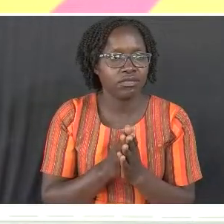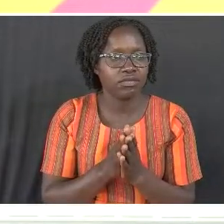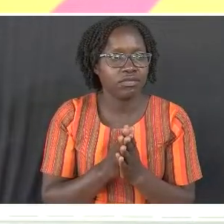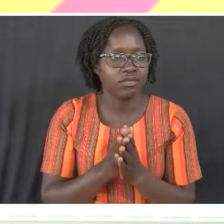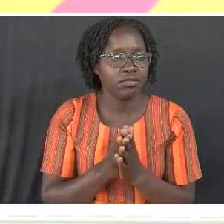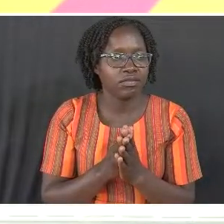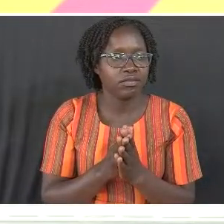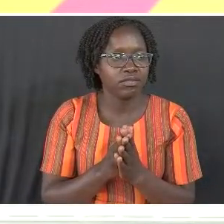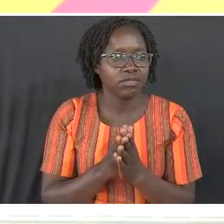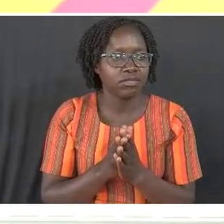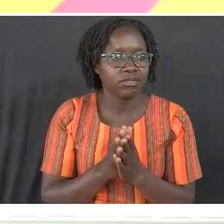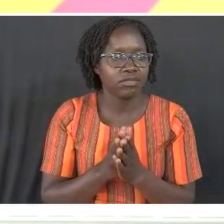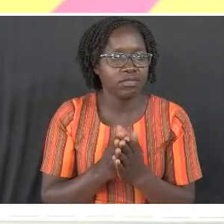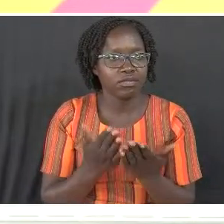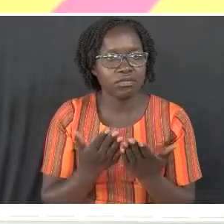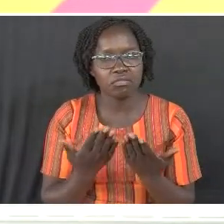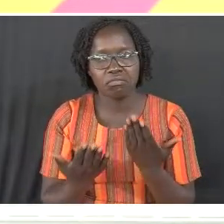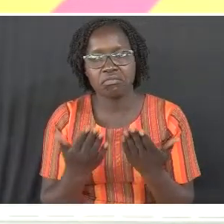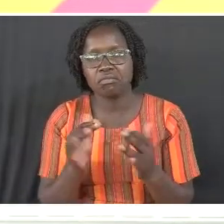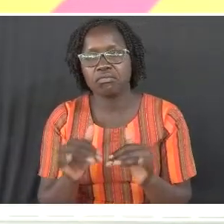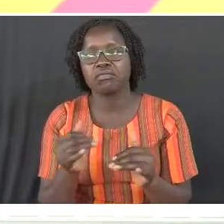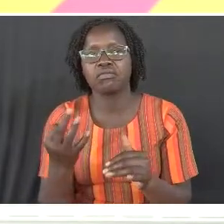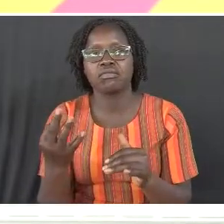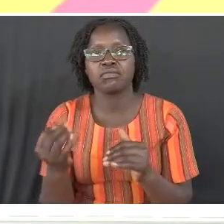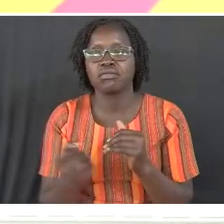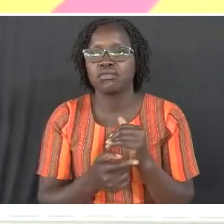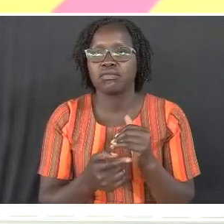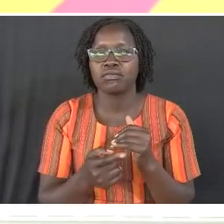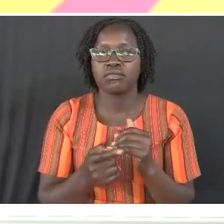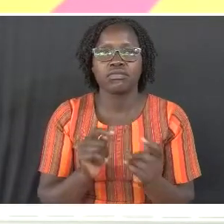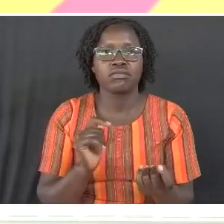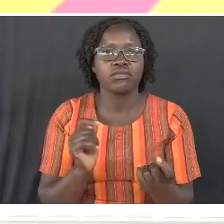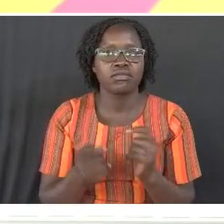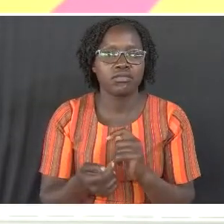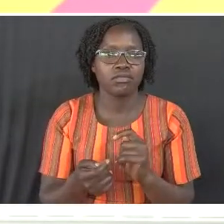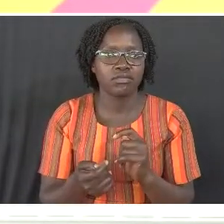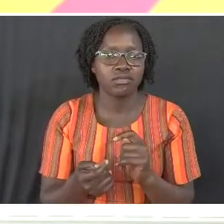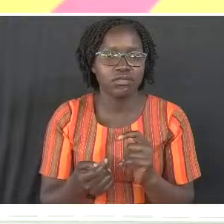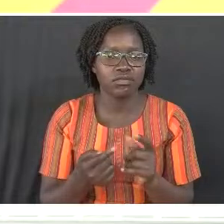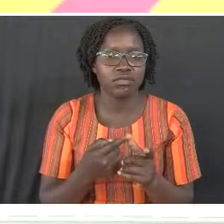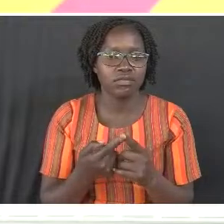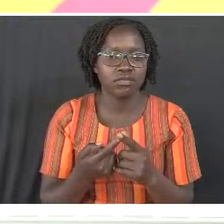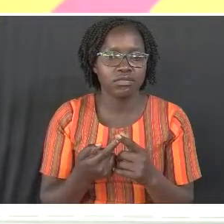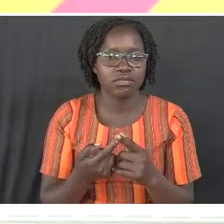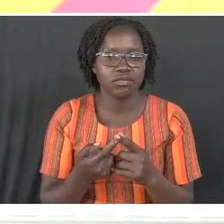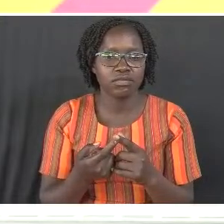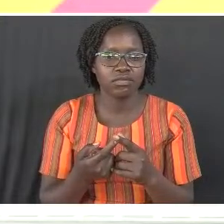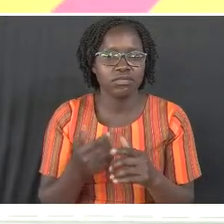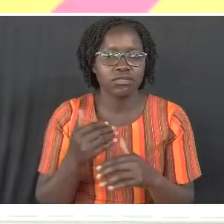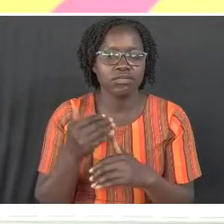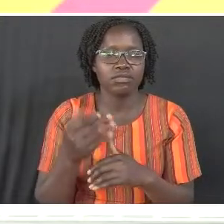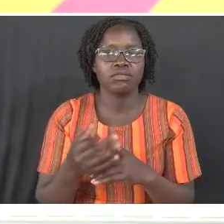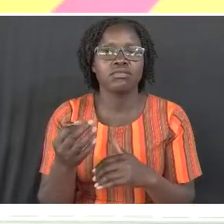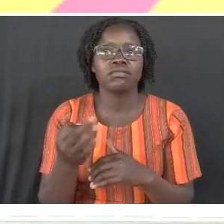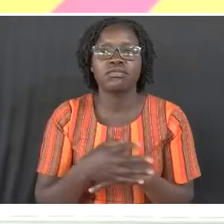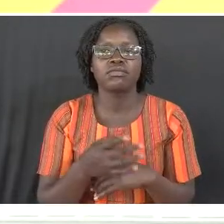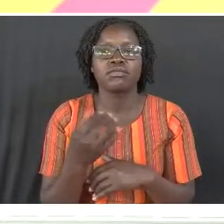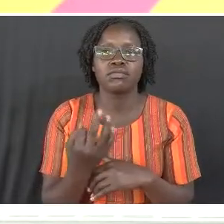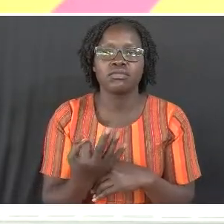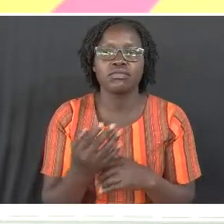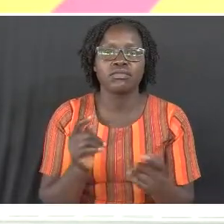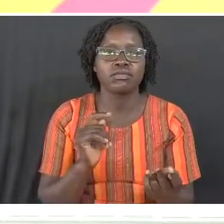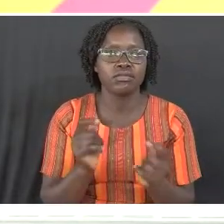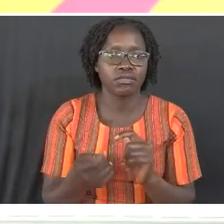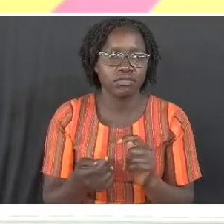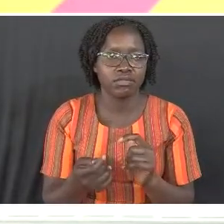it's umemaliza nayo 3 months, it's good you change it. And then again, ideally after 3 months, just change your